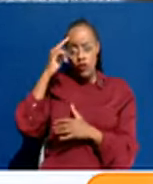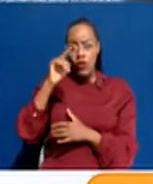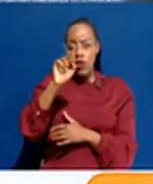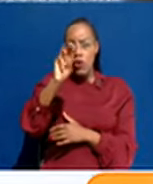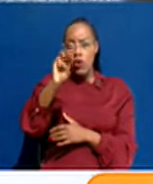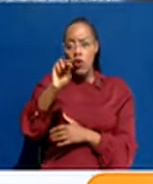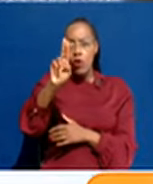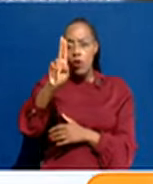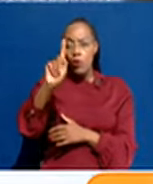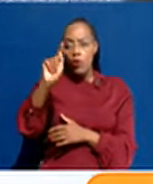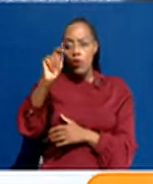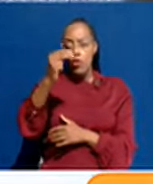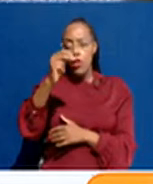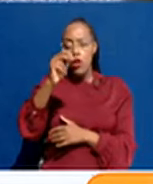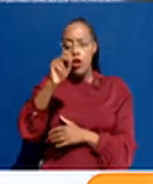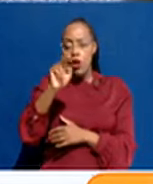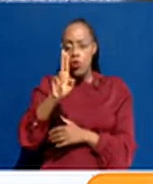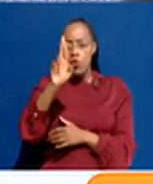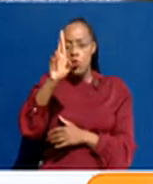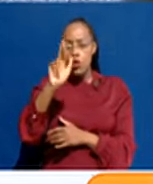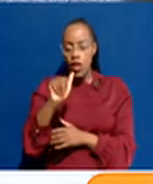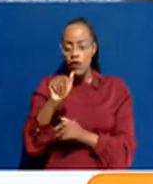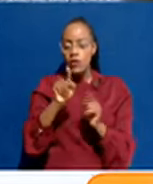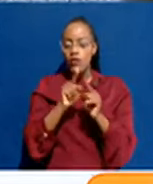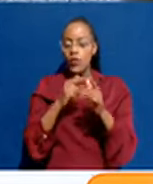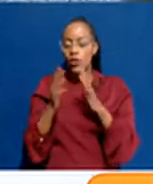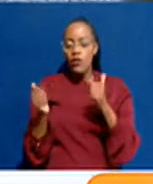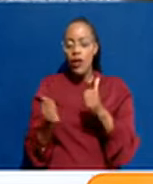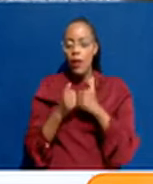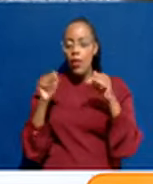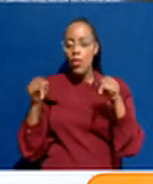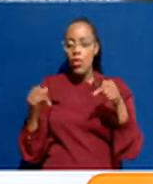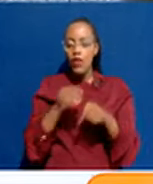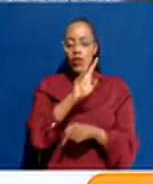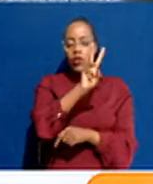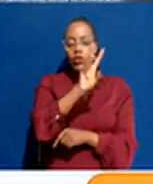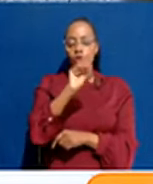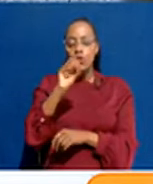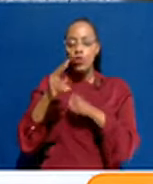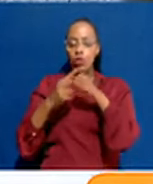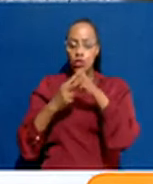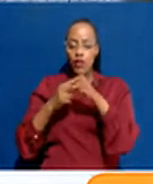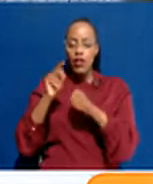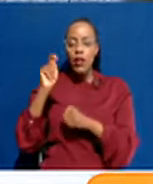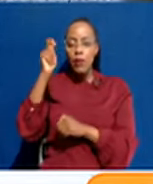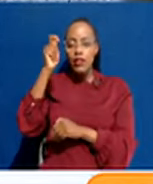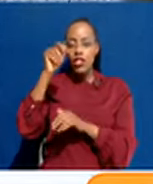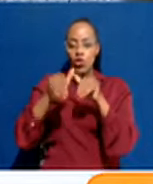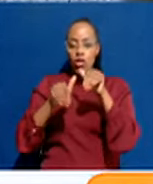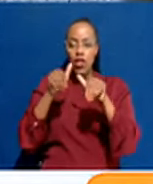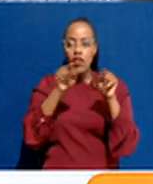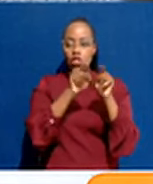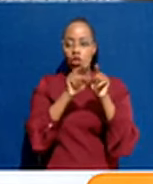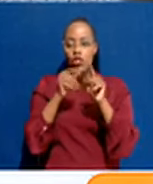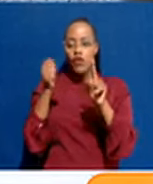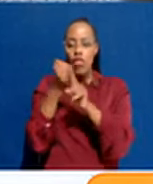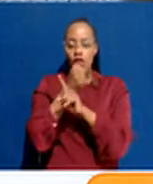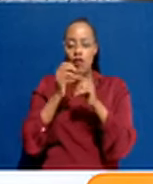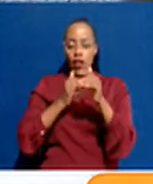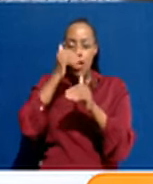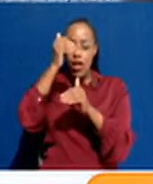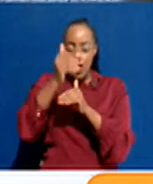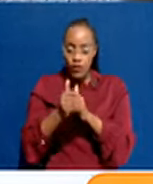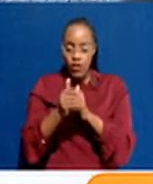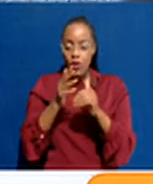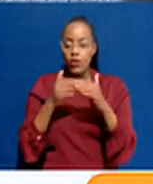Muthaura. The charges emanated from the events around the disputed 2007 presidential election and the violent aftermath that led